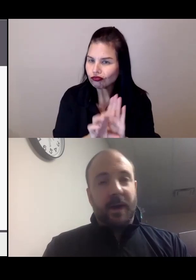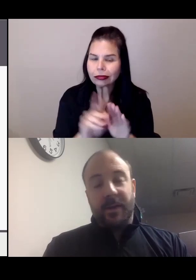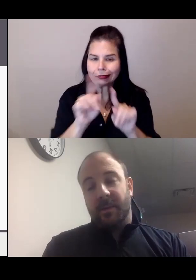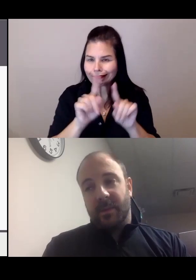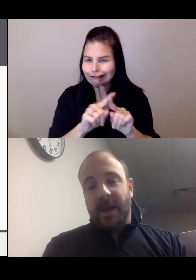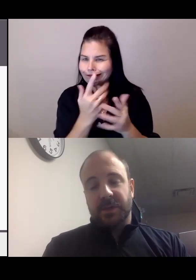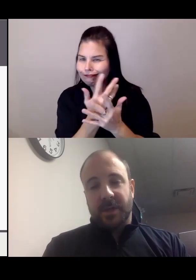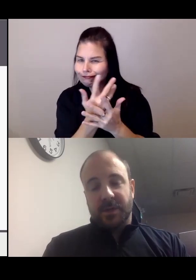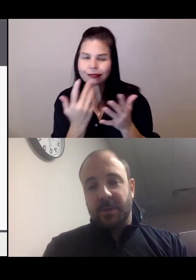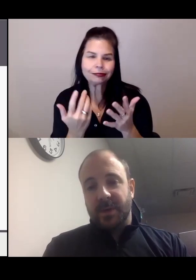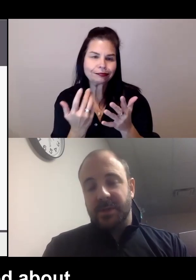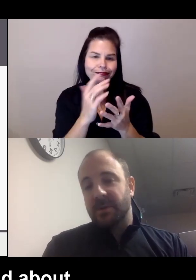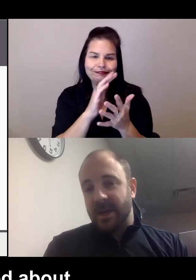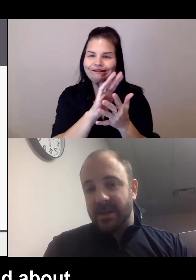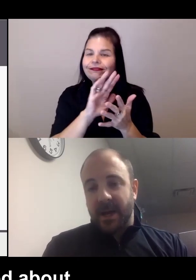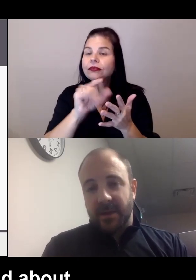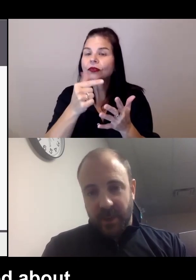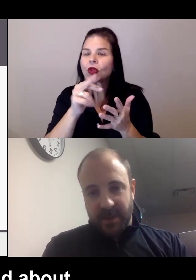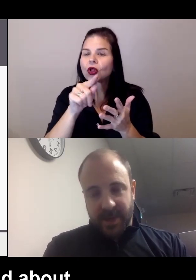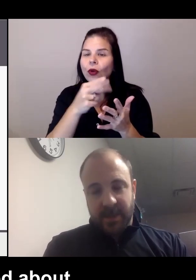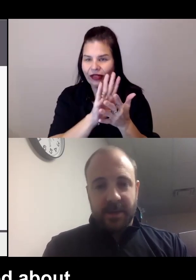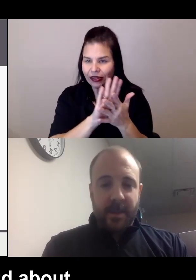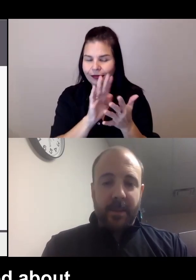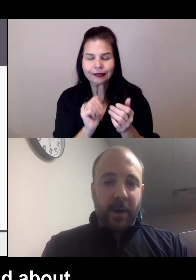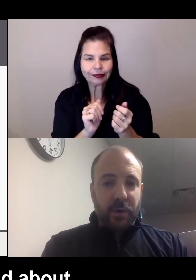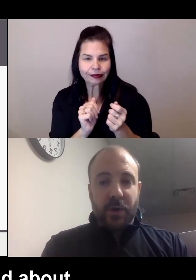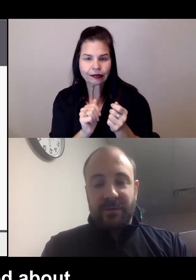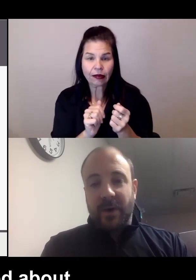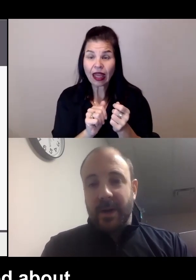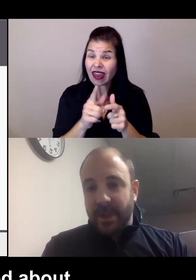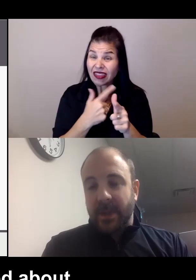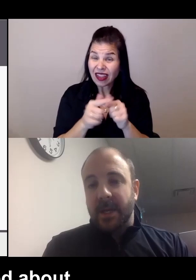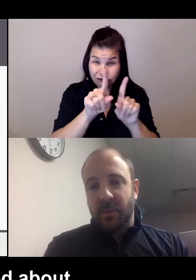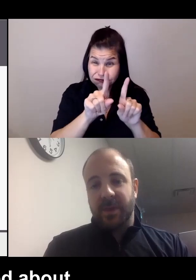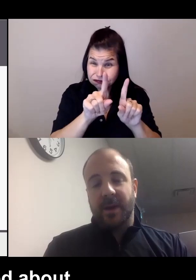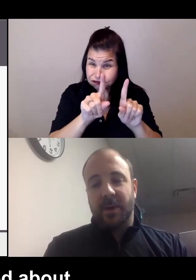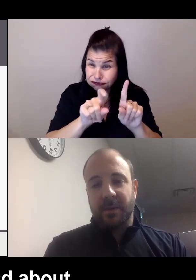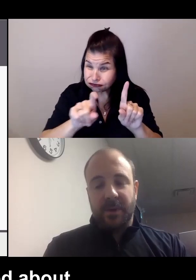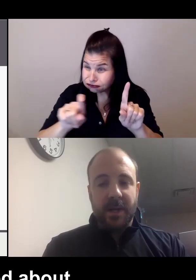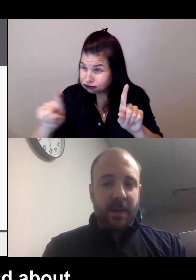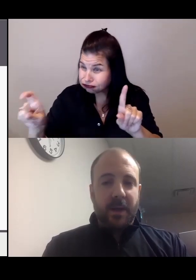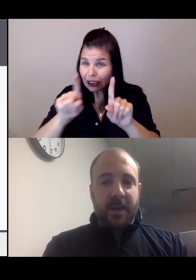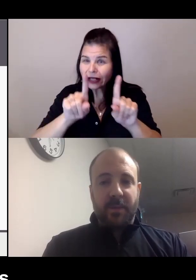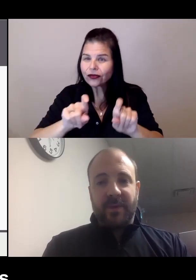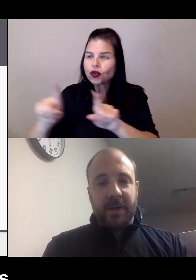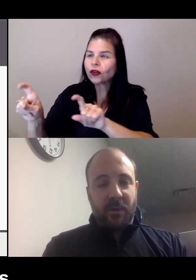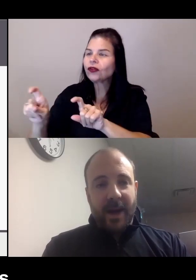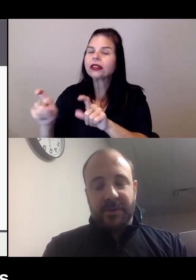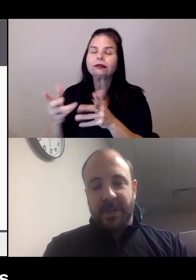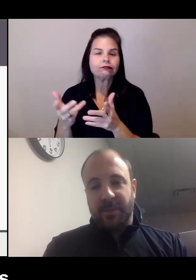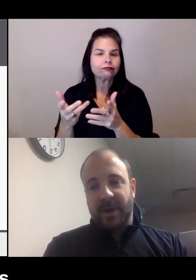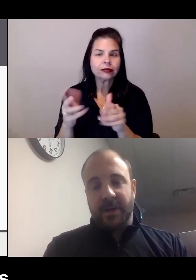research. They actually interpreted survey data that we conducted about learner variability within our community. They